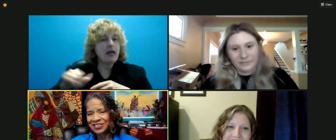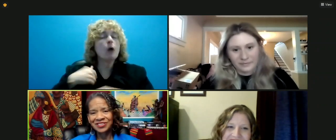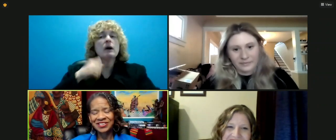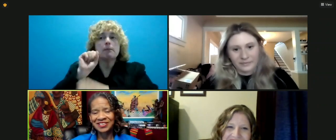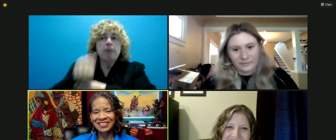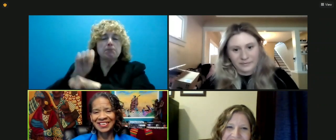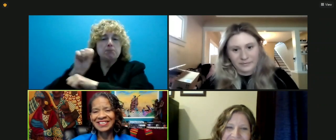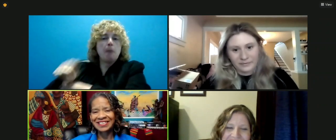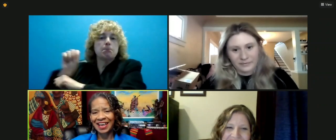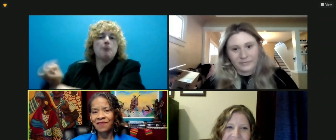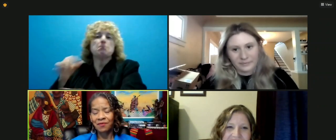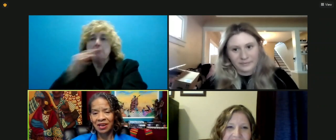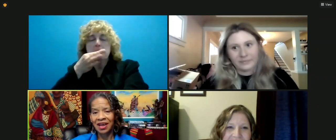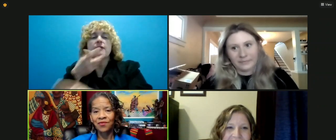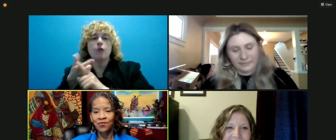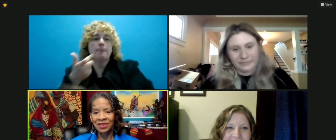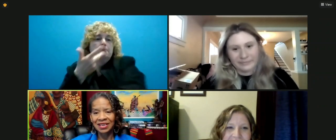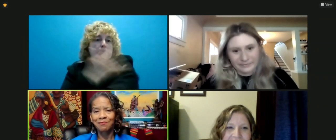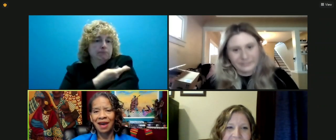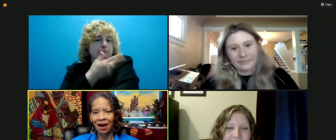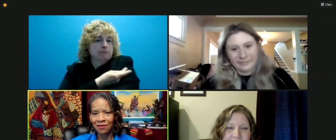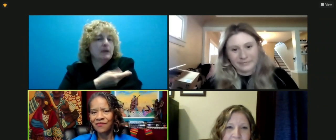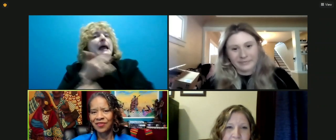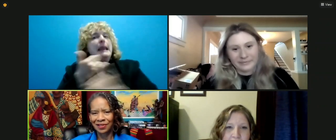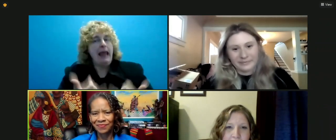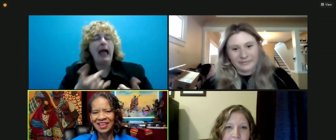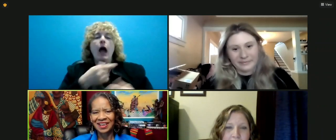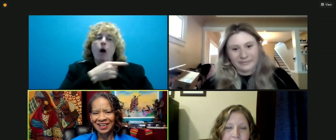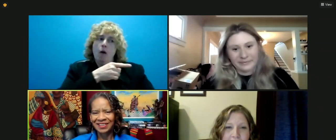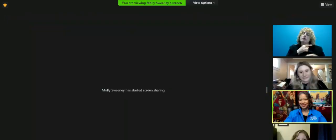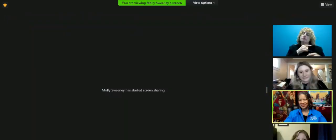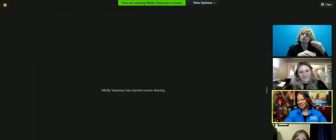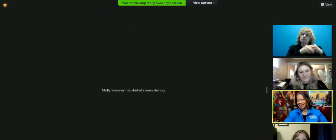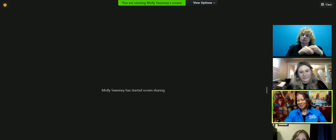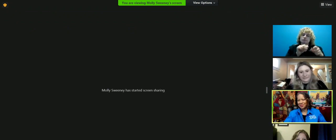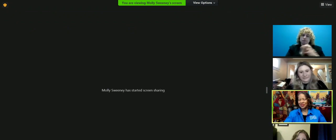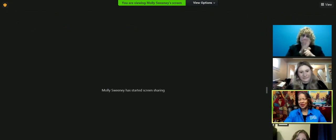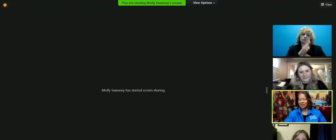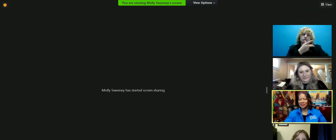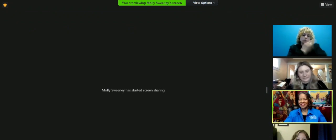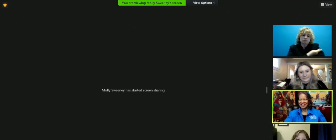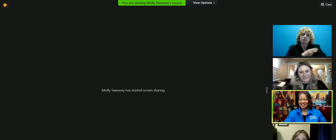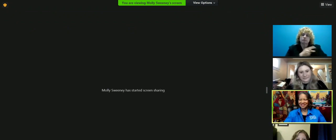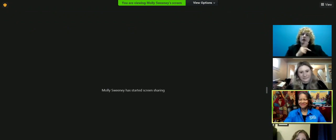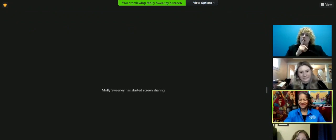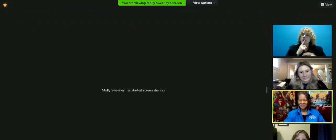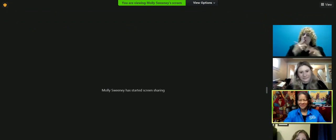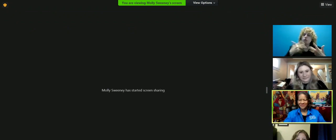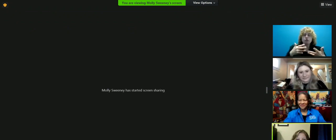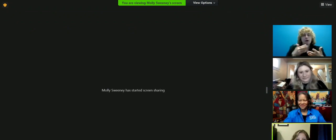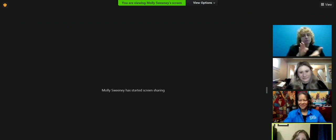handed it to you to end us out from another really powerful Thursday with the COVID coalition.